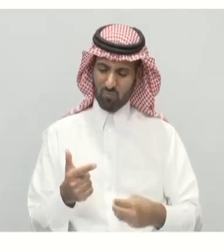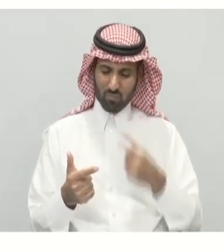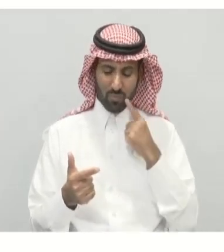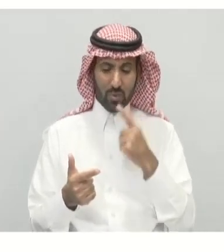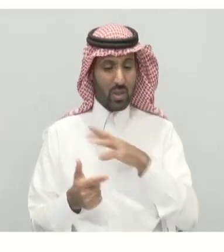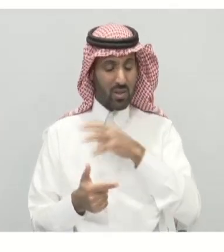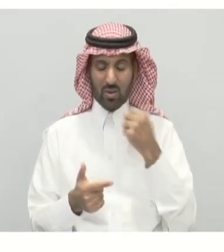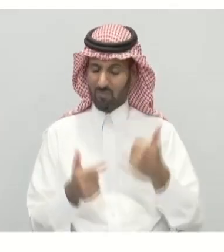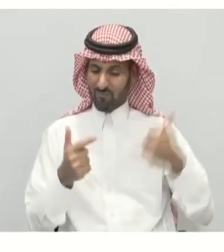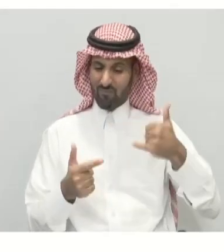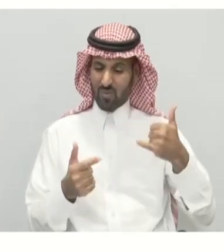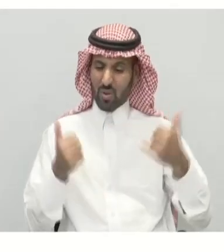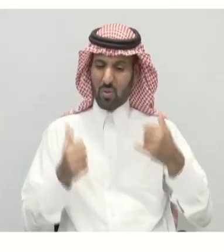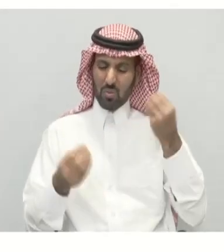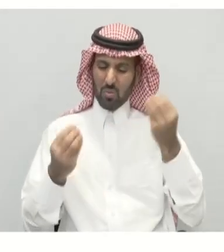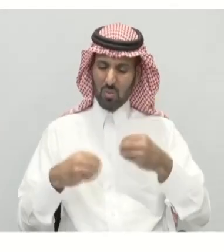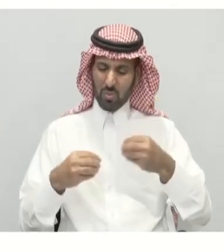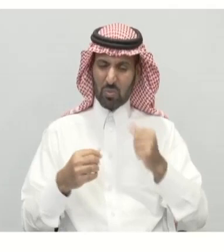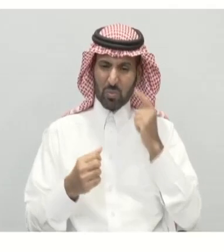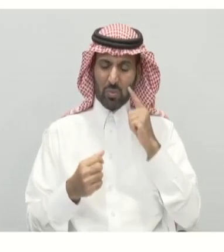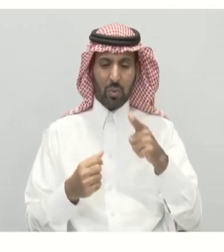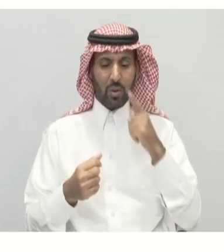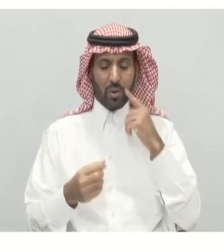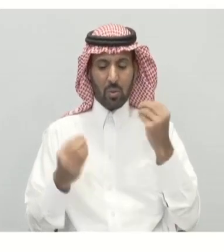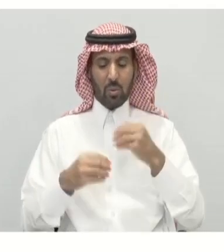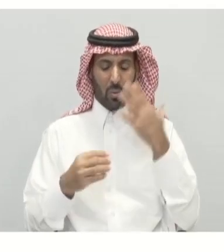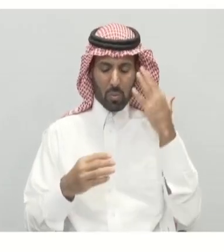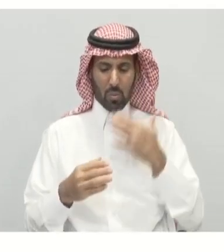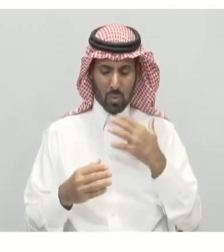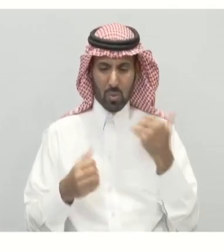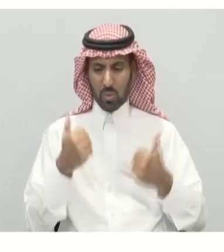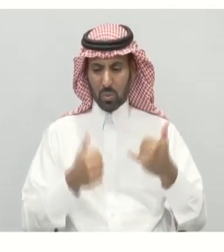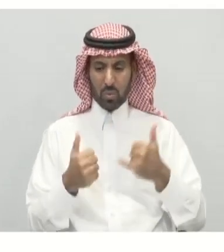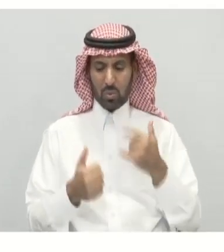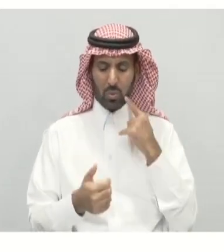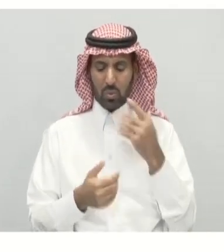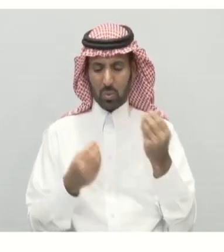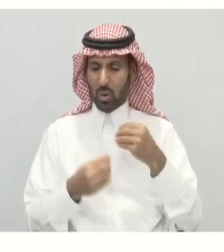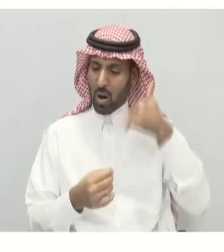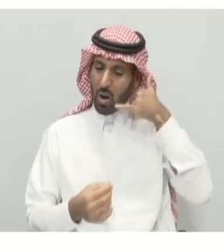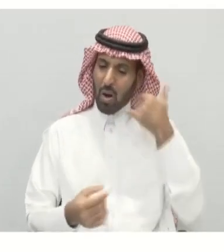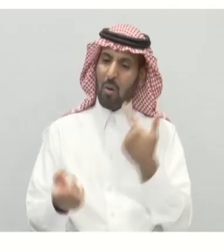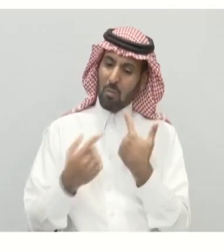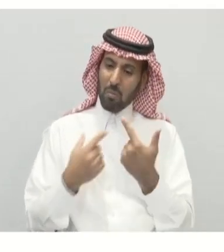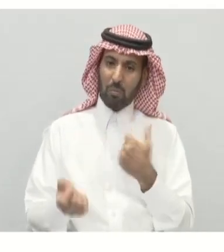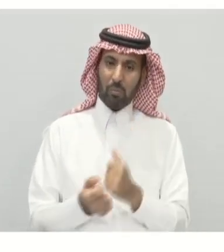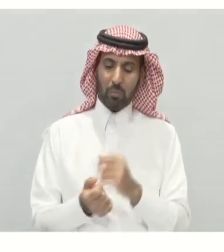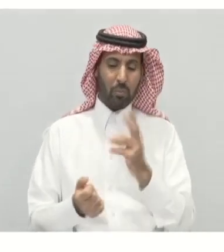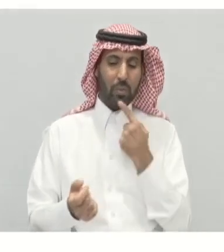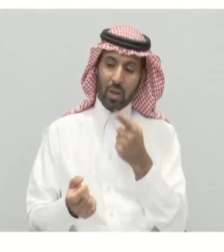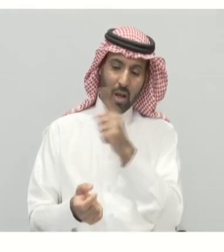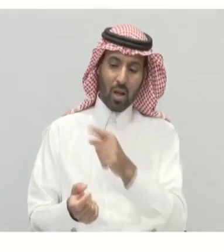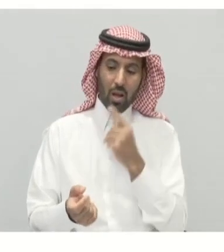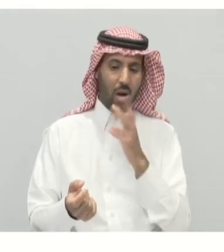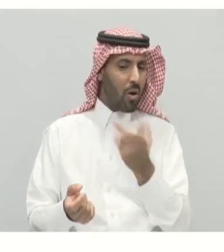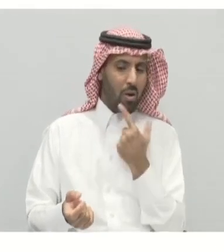all these exams coming up. There's so much pressure and everyone's calling me all the time to ask